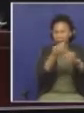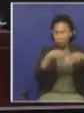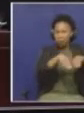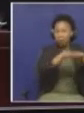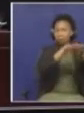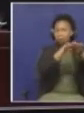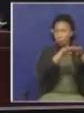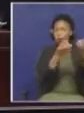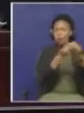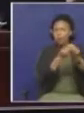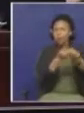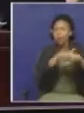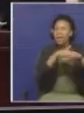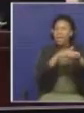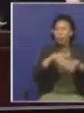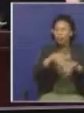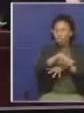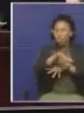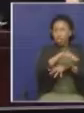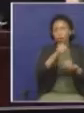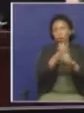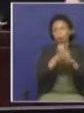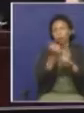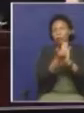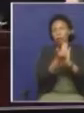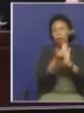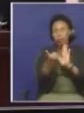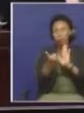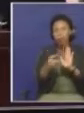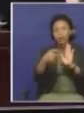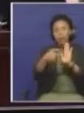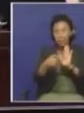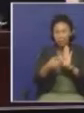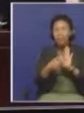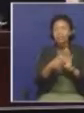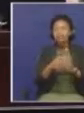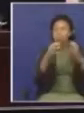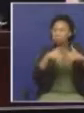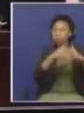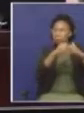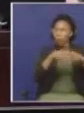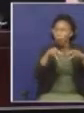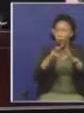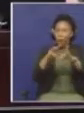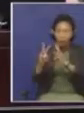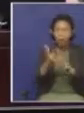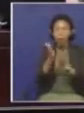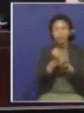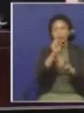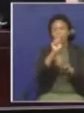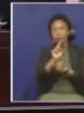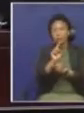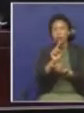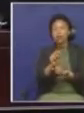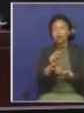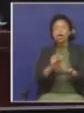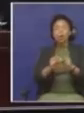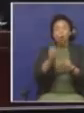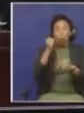provisions of the Basic Conditions of Employment Act and sets in place mechanisms to ensure that the rights of employees are